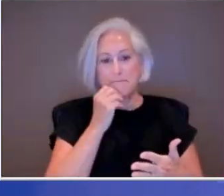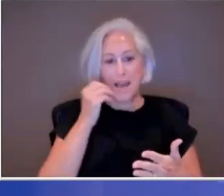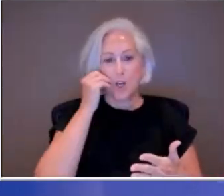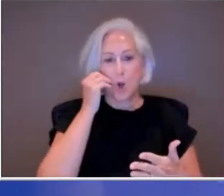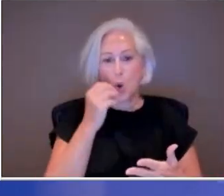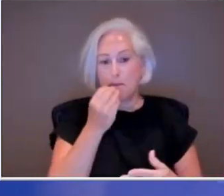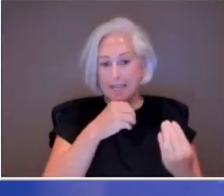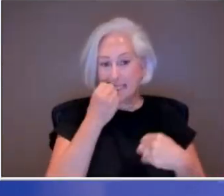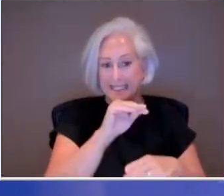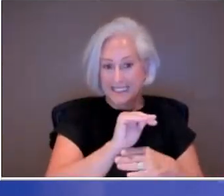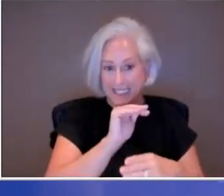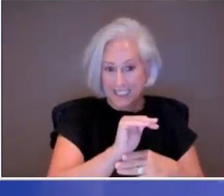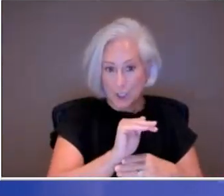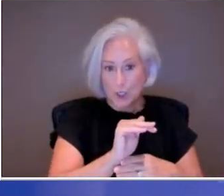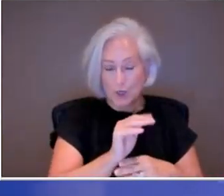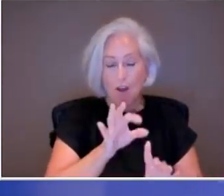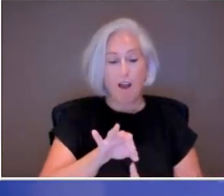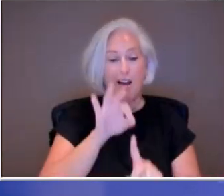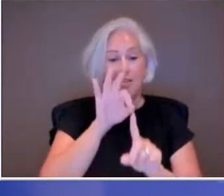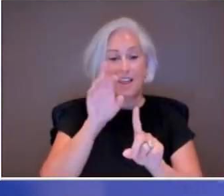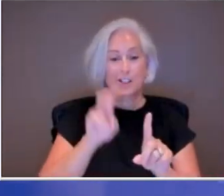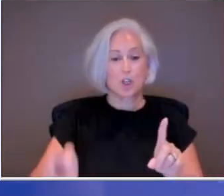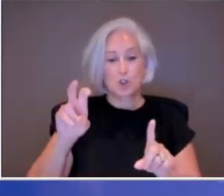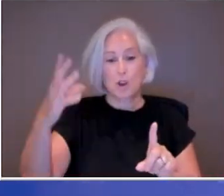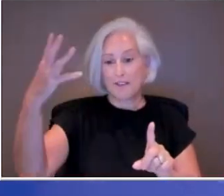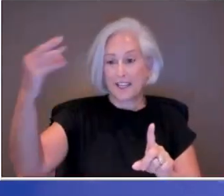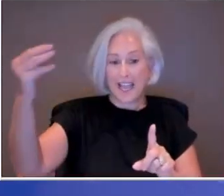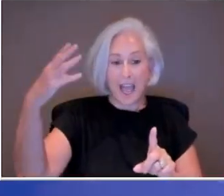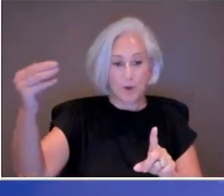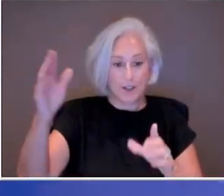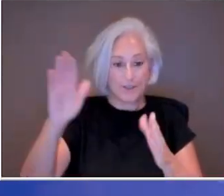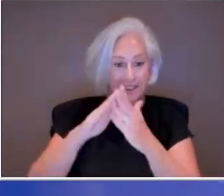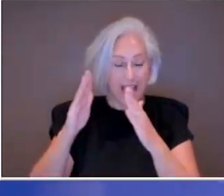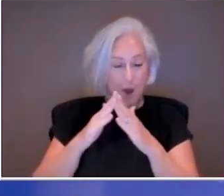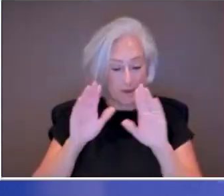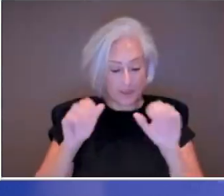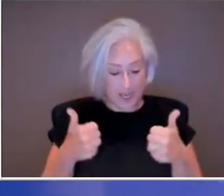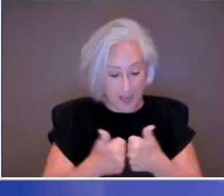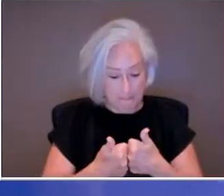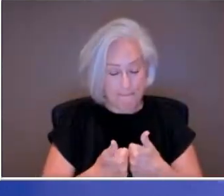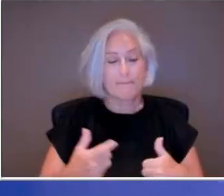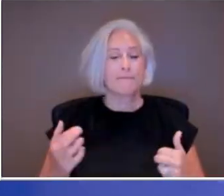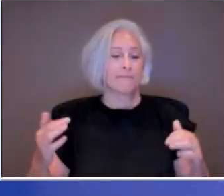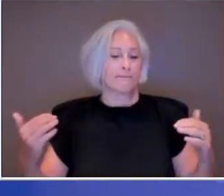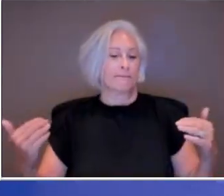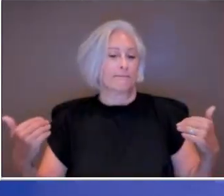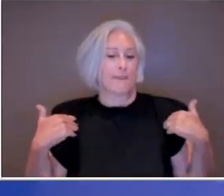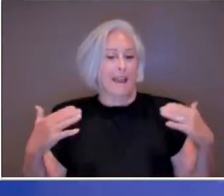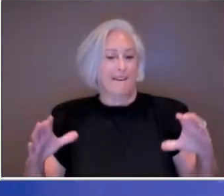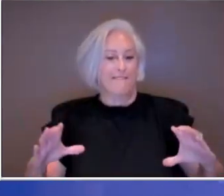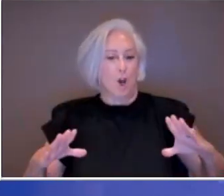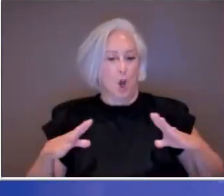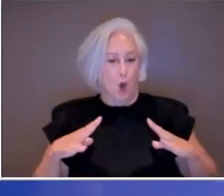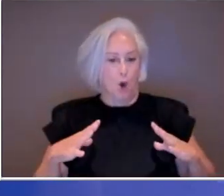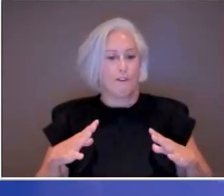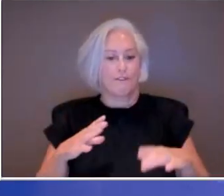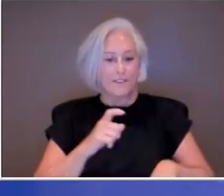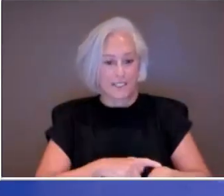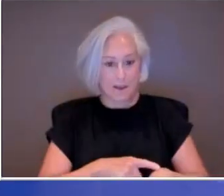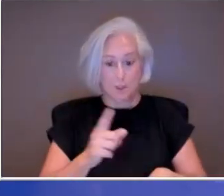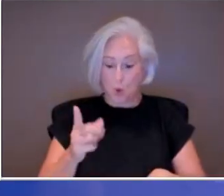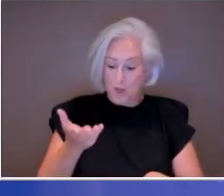traveling for an away game. They have an off season as well. So he was very present when the triplets were